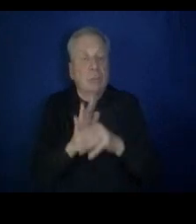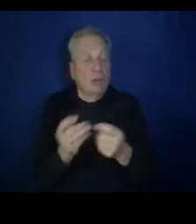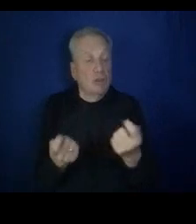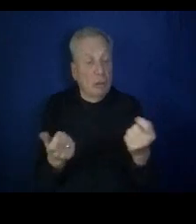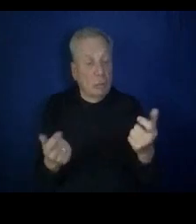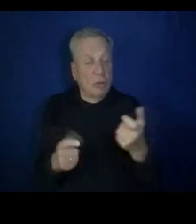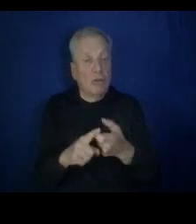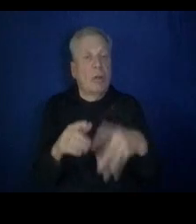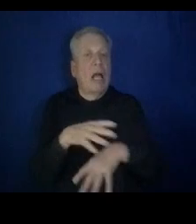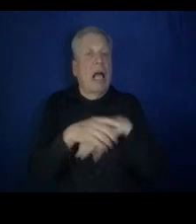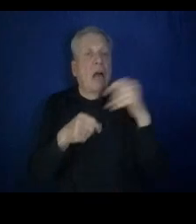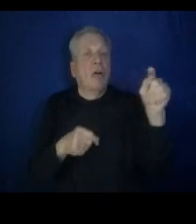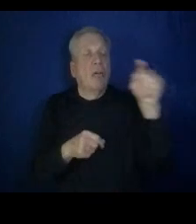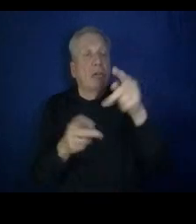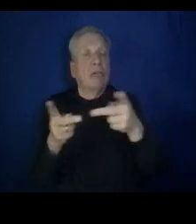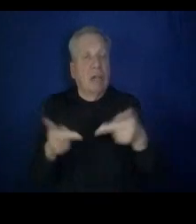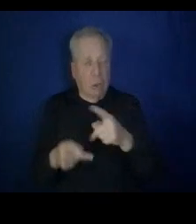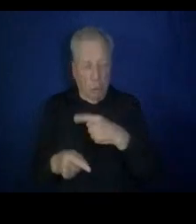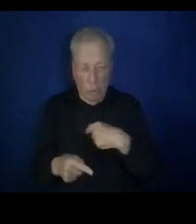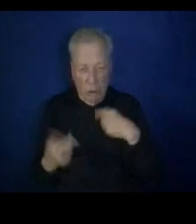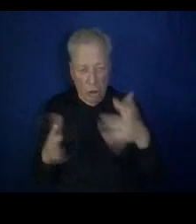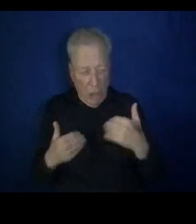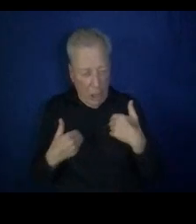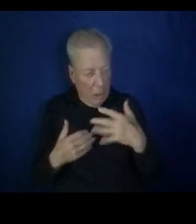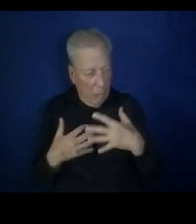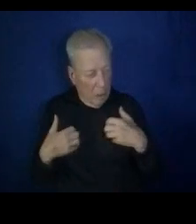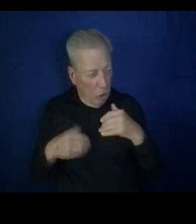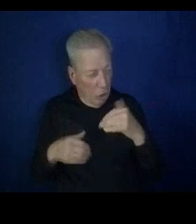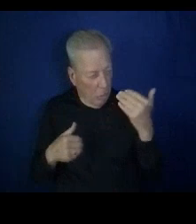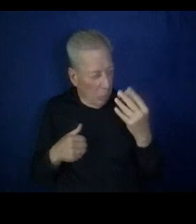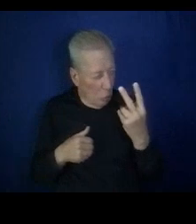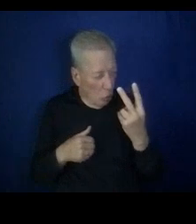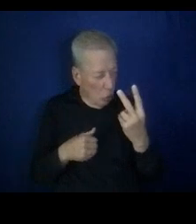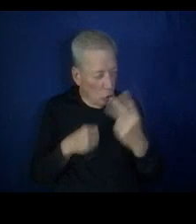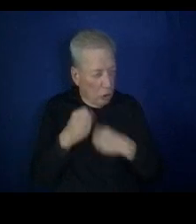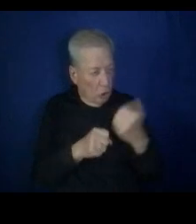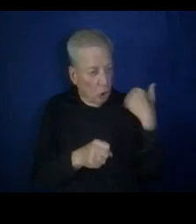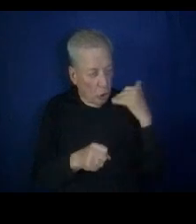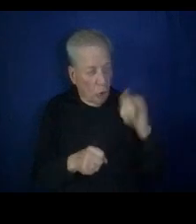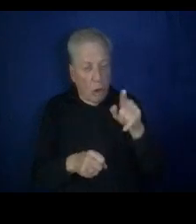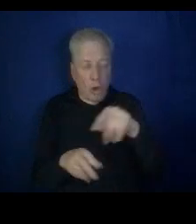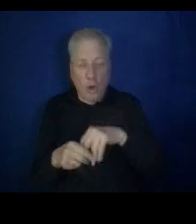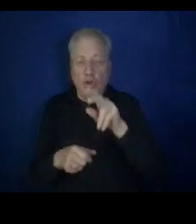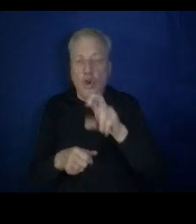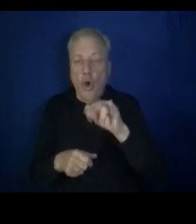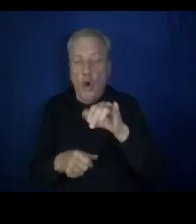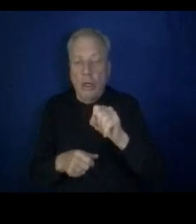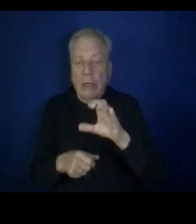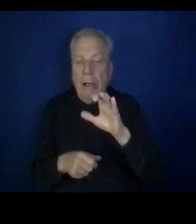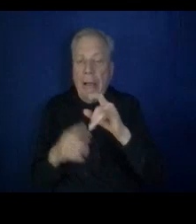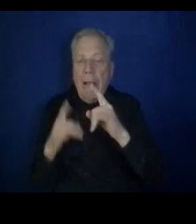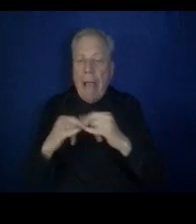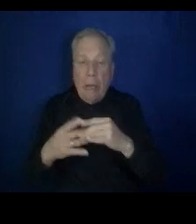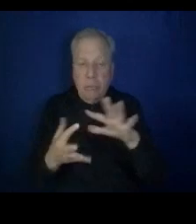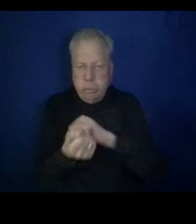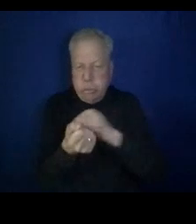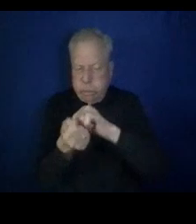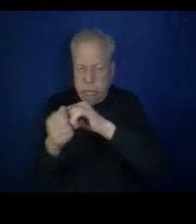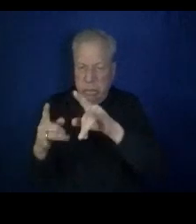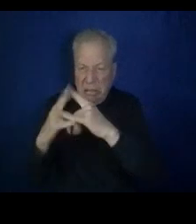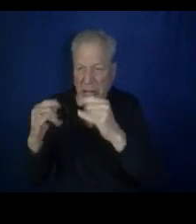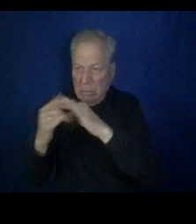sites. We had a bear, I forget the exact year, a few years ago that went into the Norris campground and just started ripping into tents. That